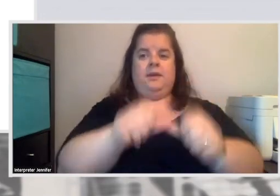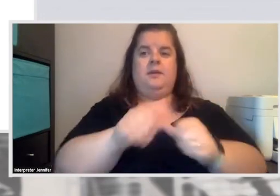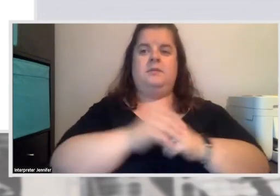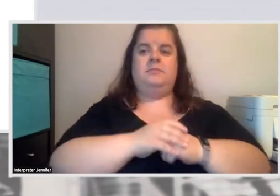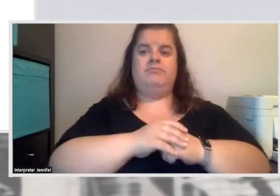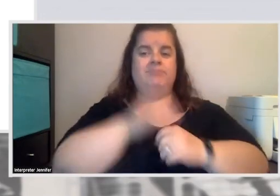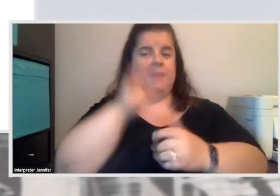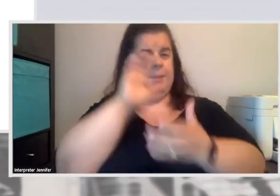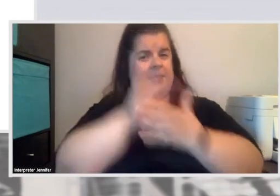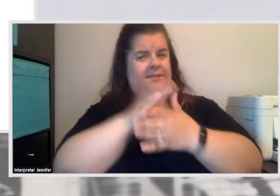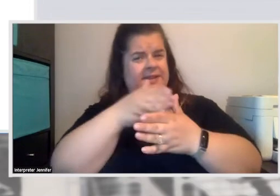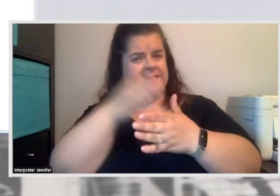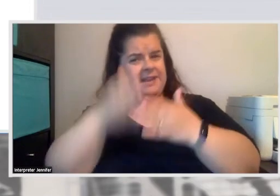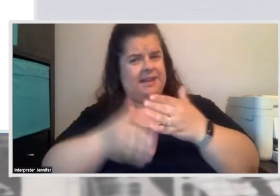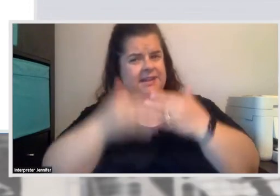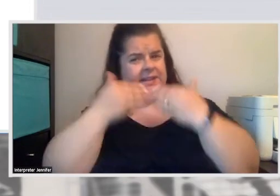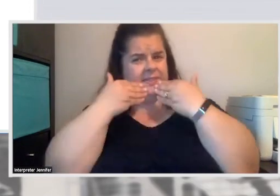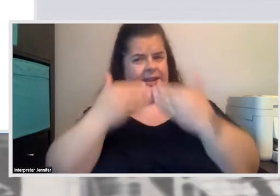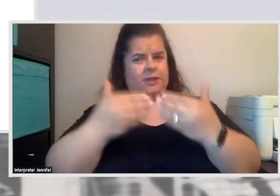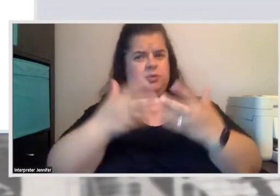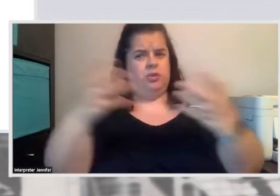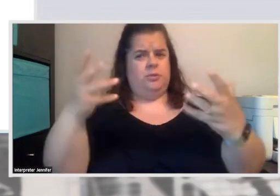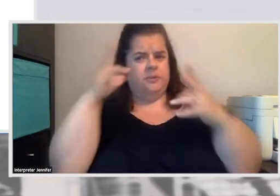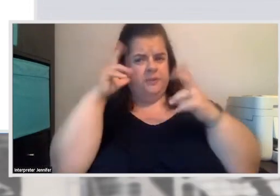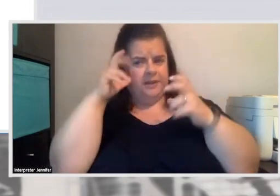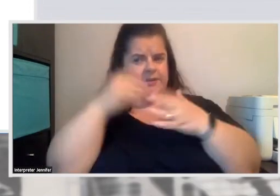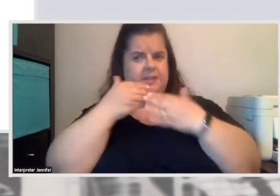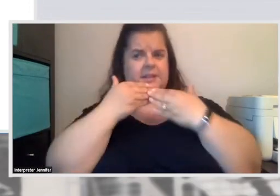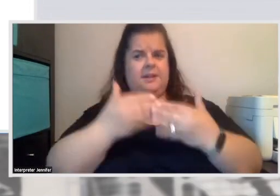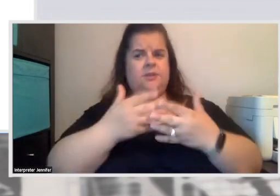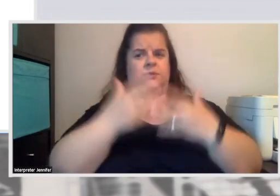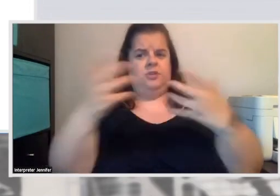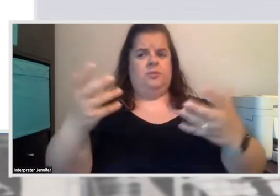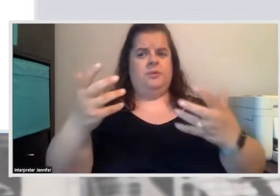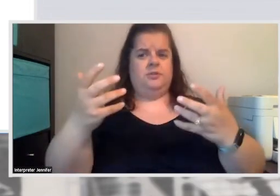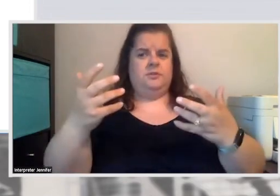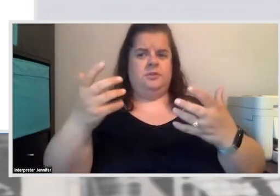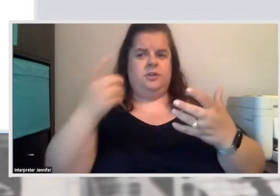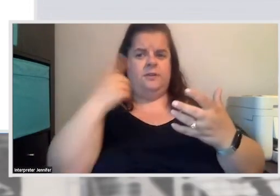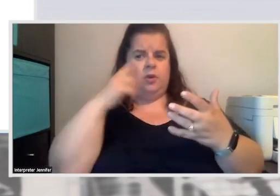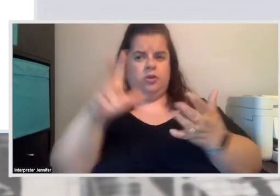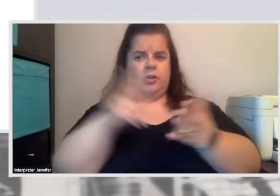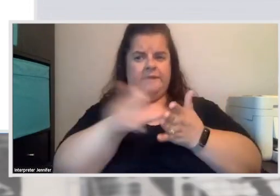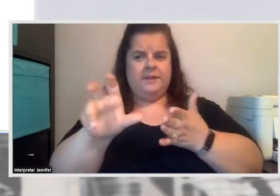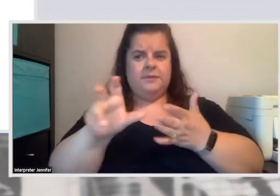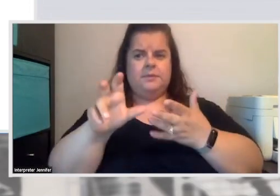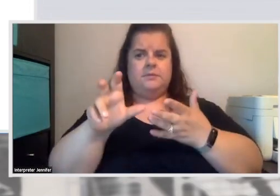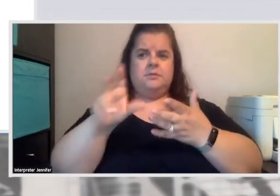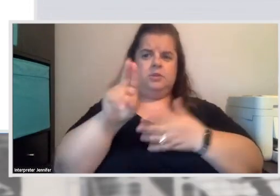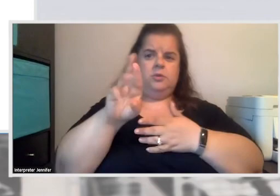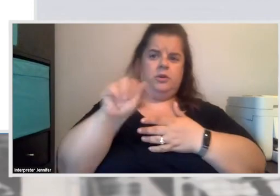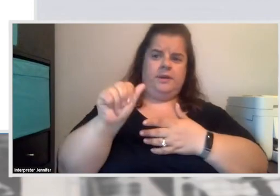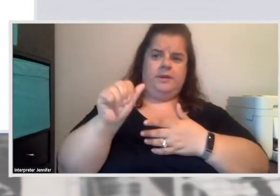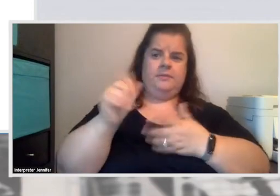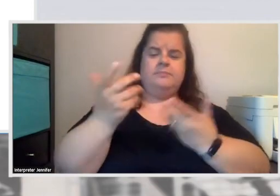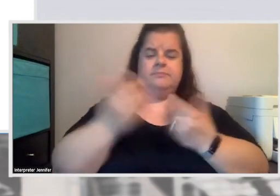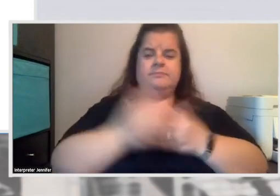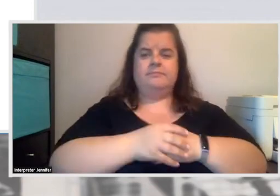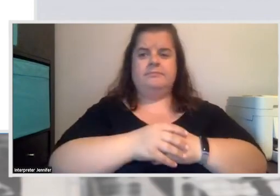of our presentation. And I thank you for listening, and thanks so much for your investment in the URA over many years. So thank you very